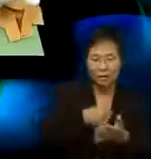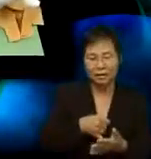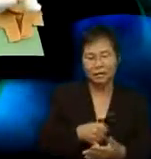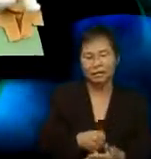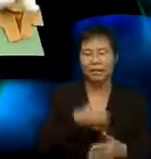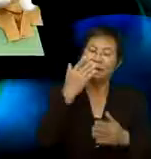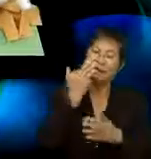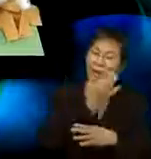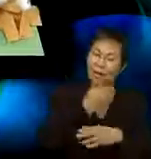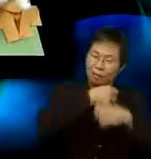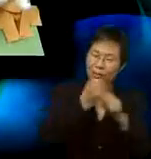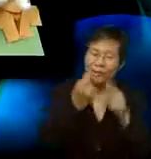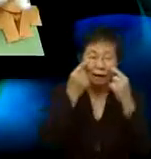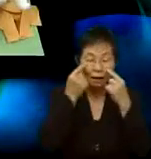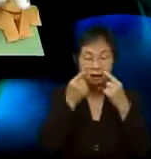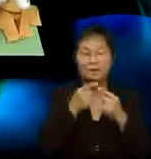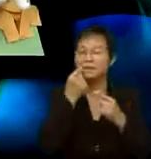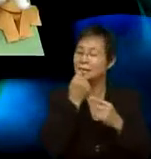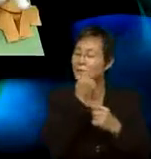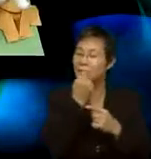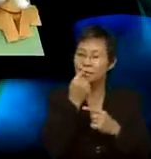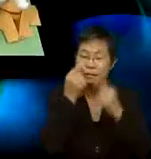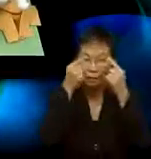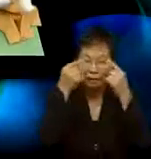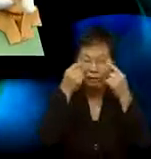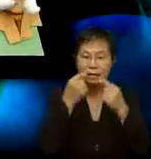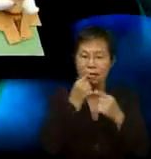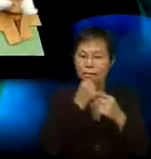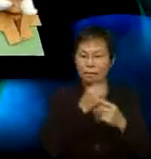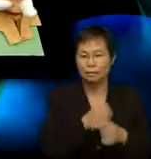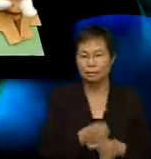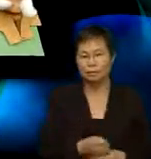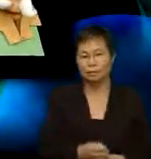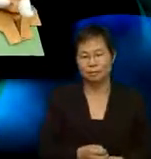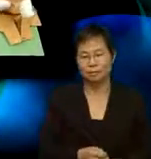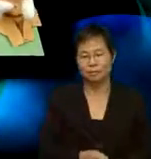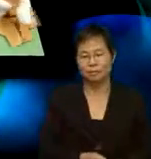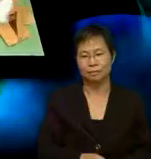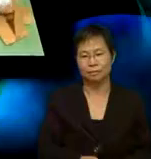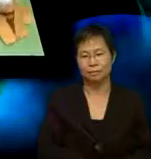use colors to make the eyes, the lips, or the cheeks.